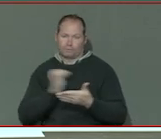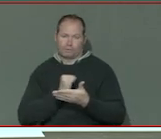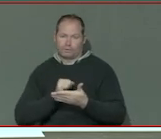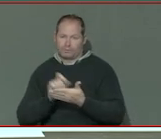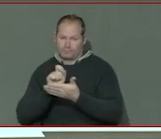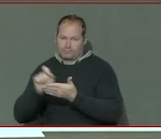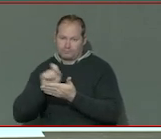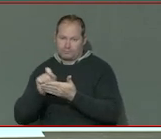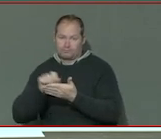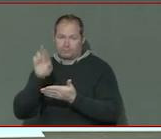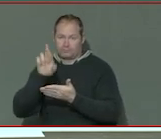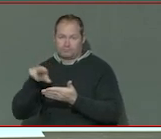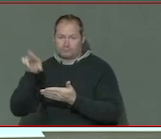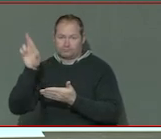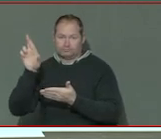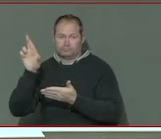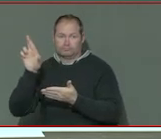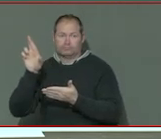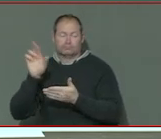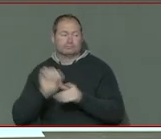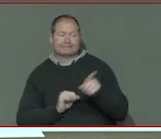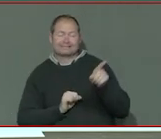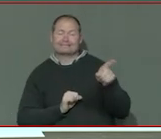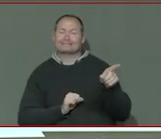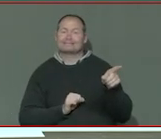The statement of the account reflects this as